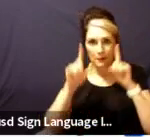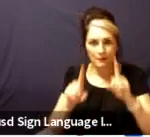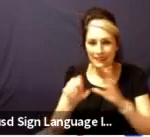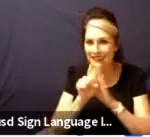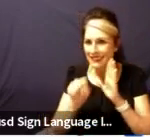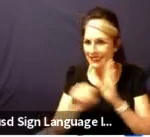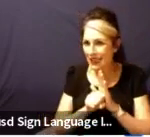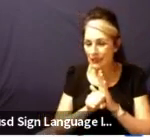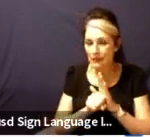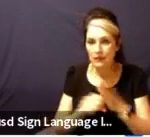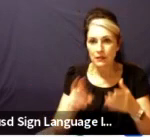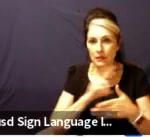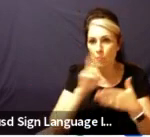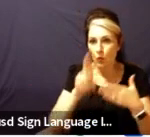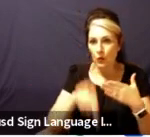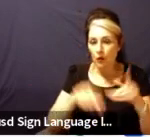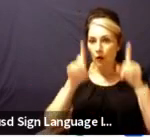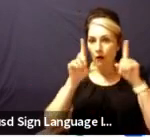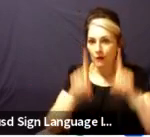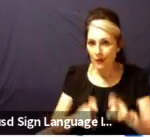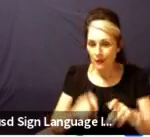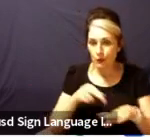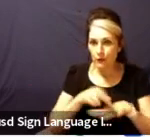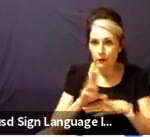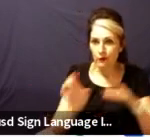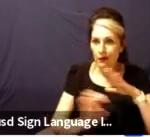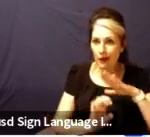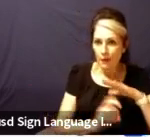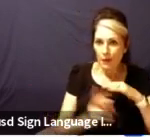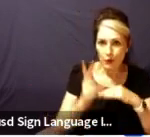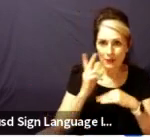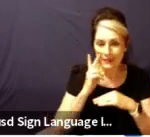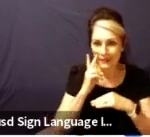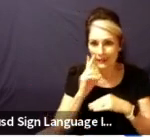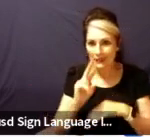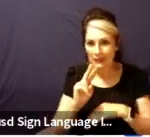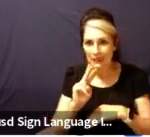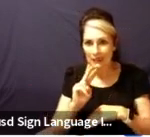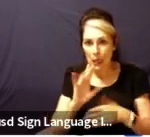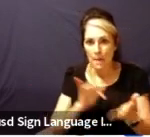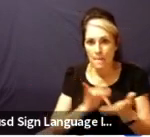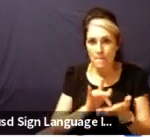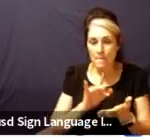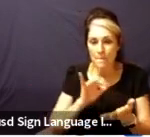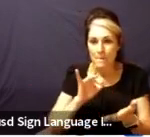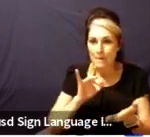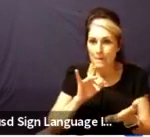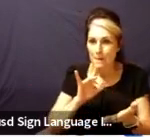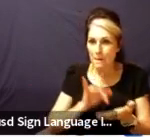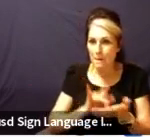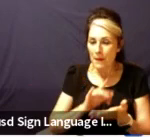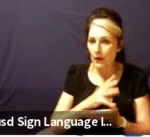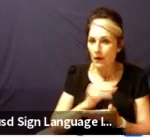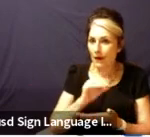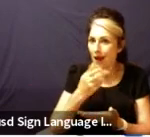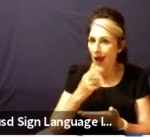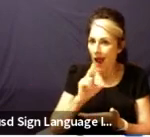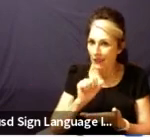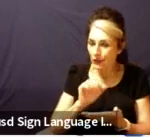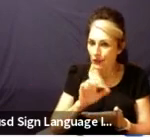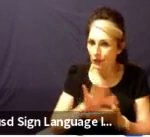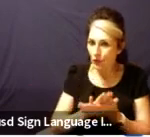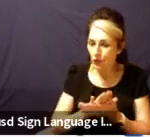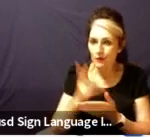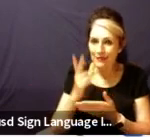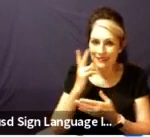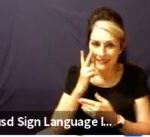testing information that I was referring to, that the elementary schools see, the secondary students will see, secondary